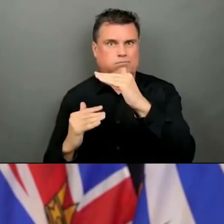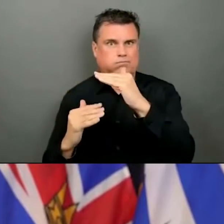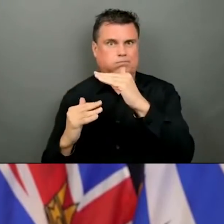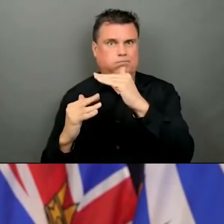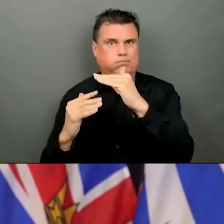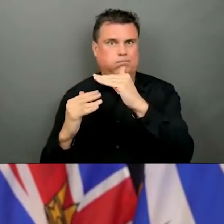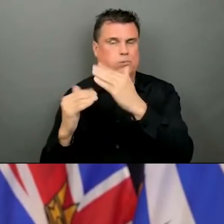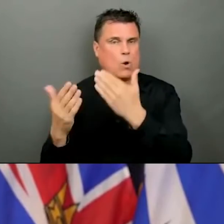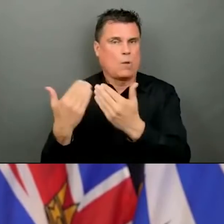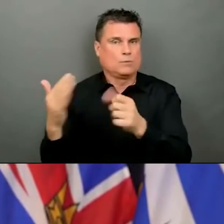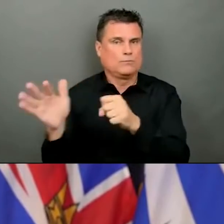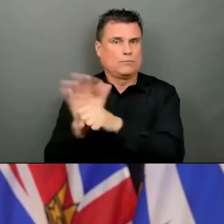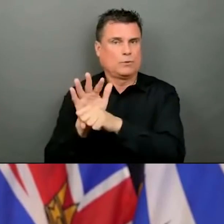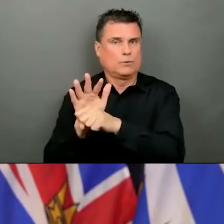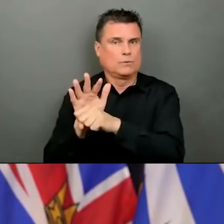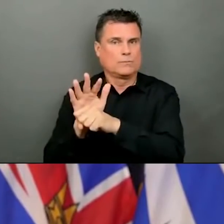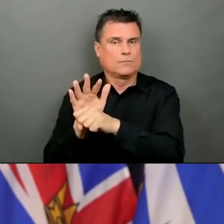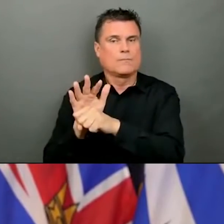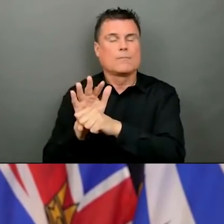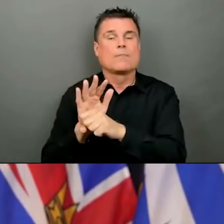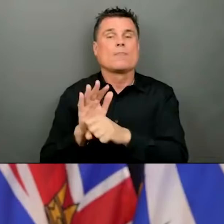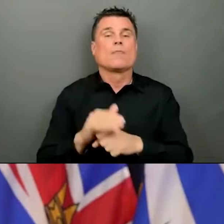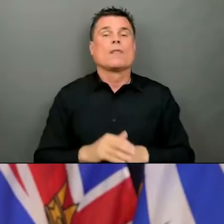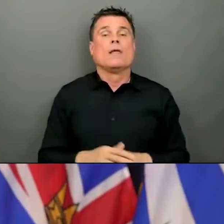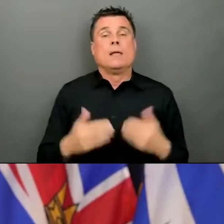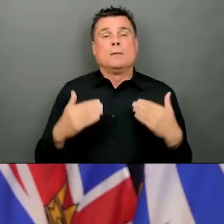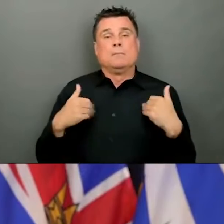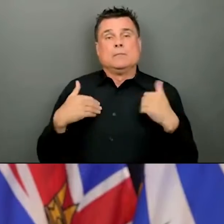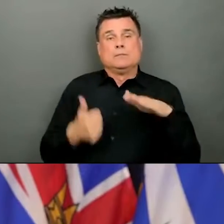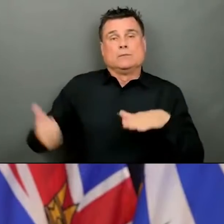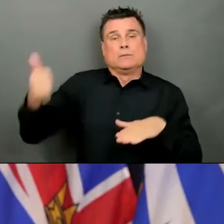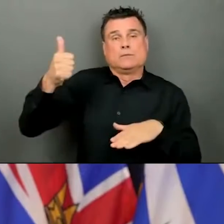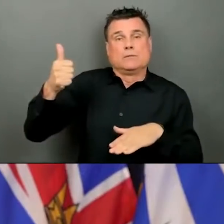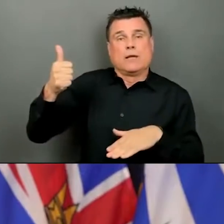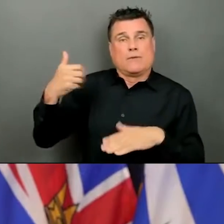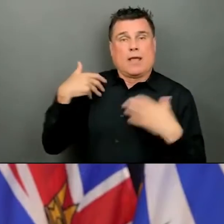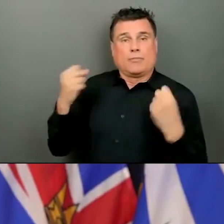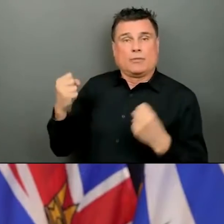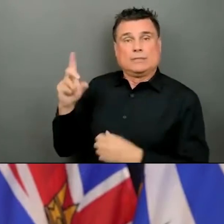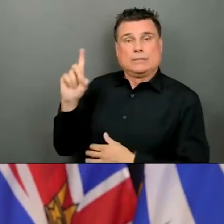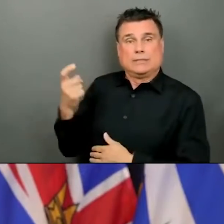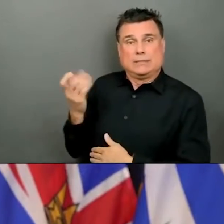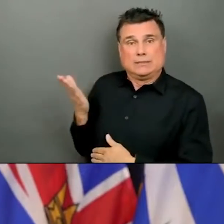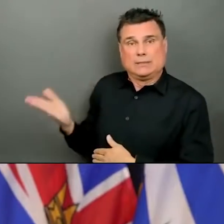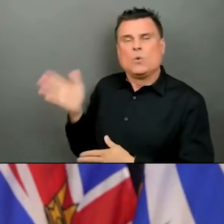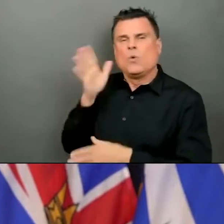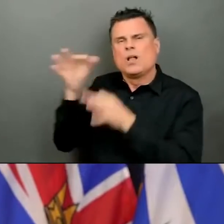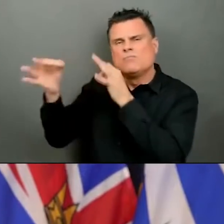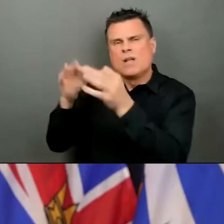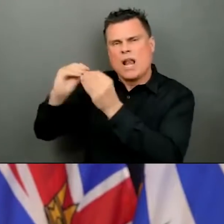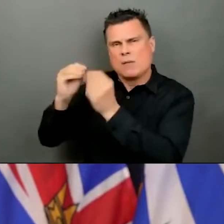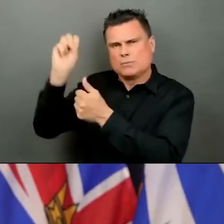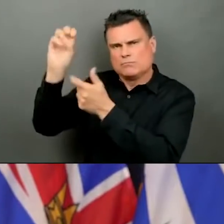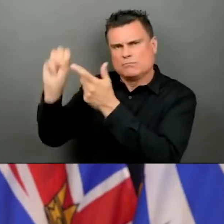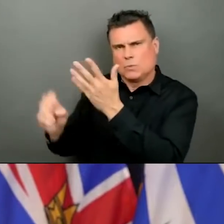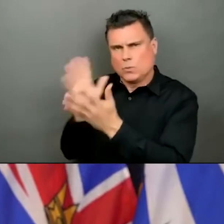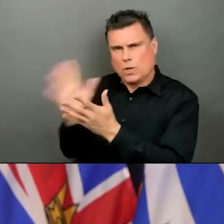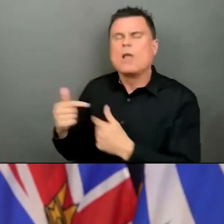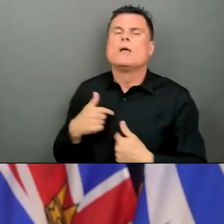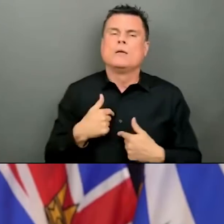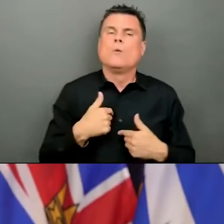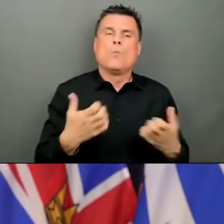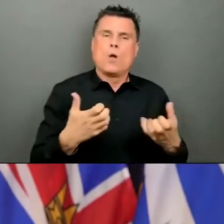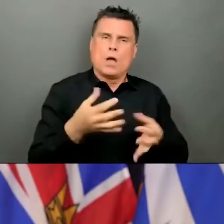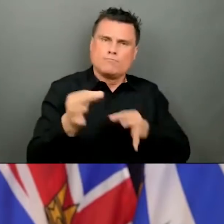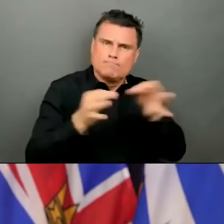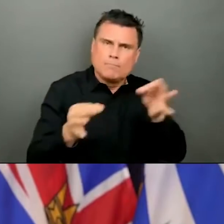impacts on the people that have been keeping our acute care system going for the past 14 months. Our nurses, our care aides, our doctors, who